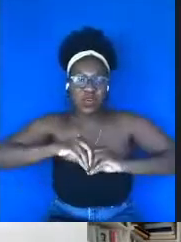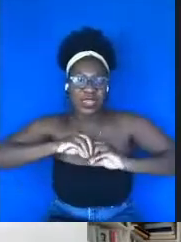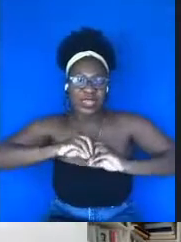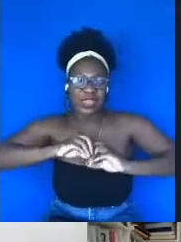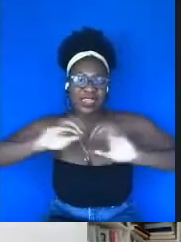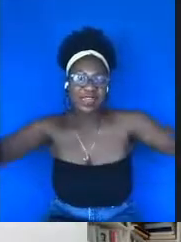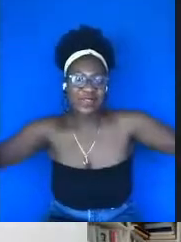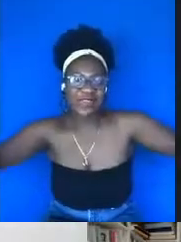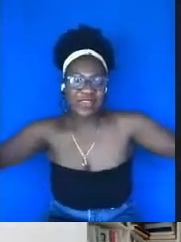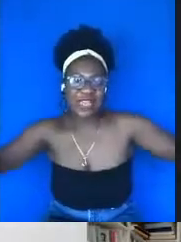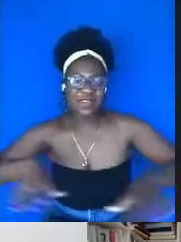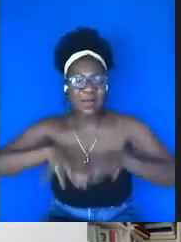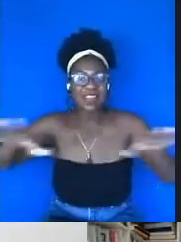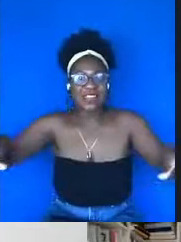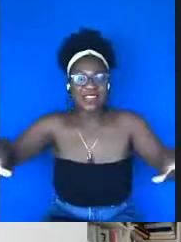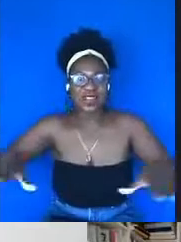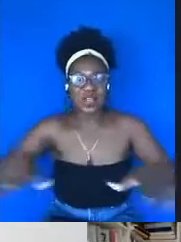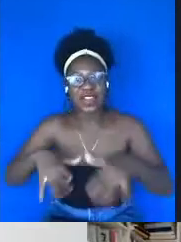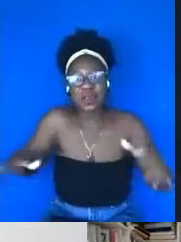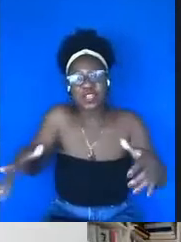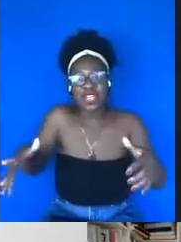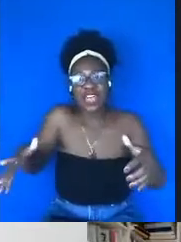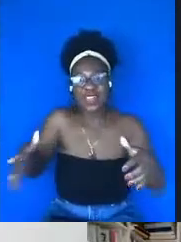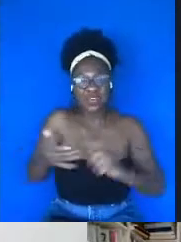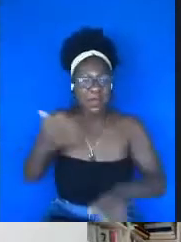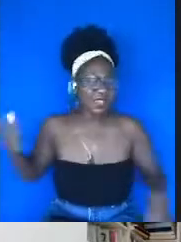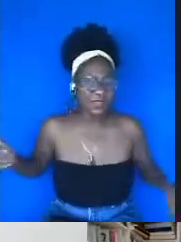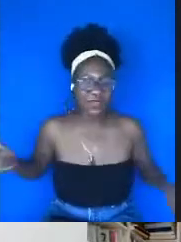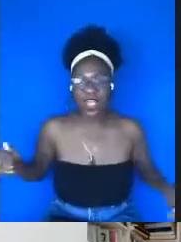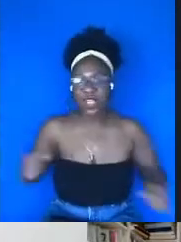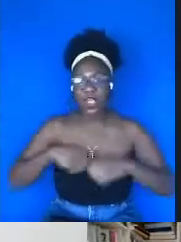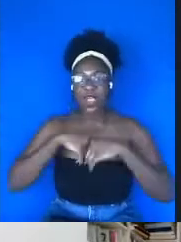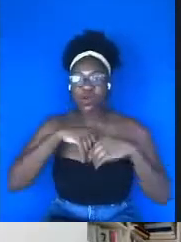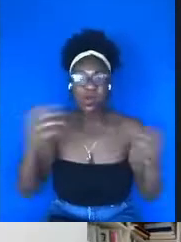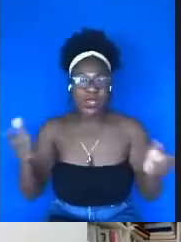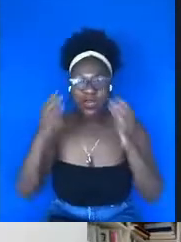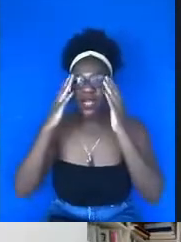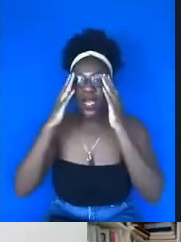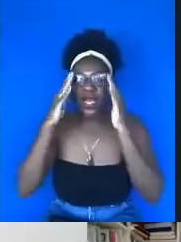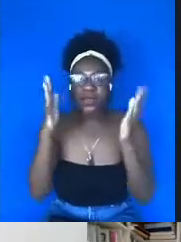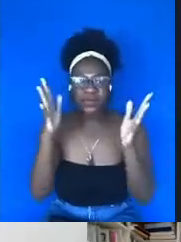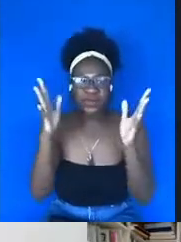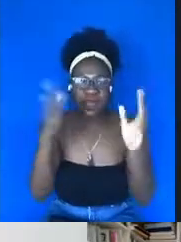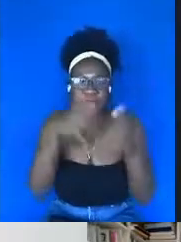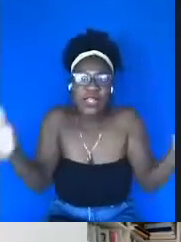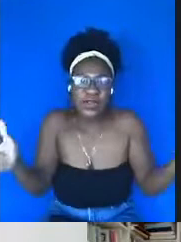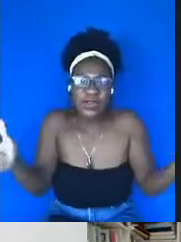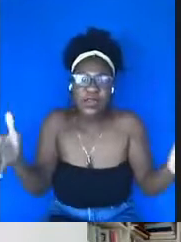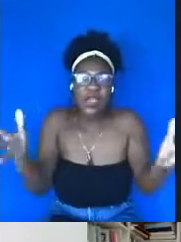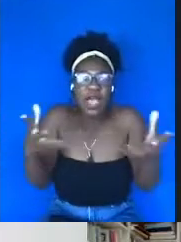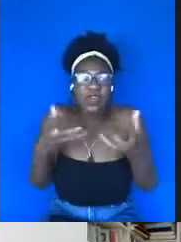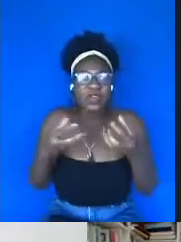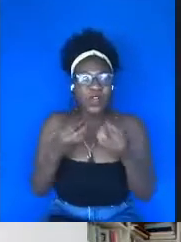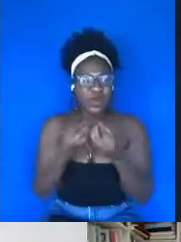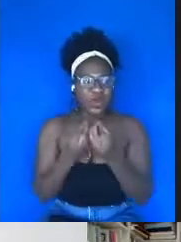the story live, if that makes sense, you know? And then especially as like femme-identifying women of